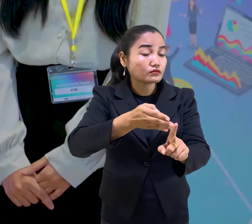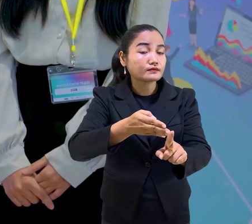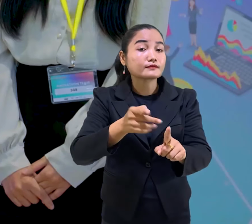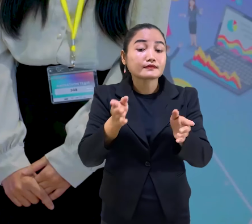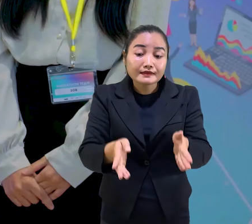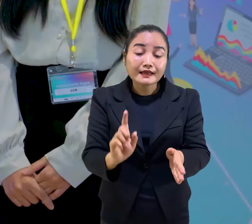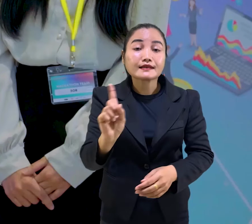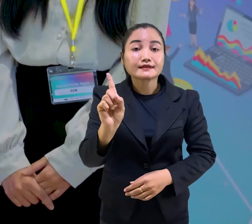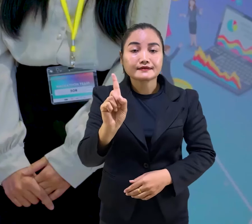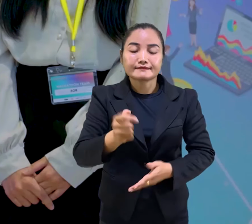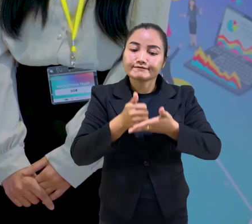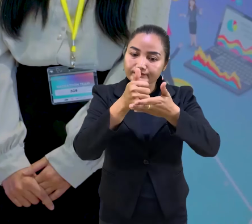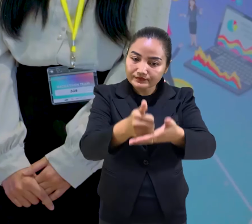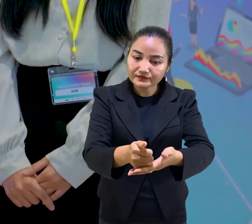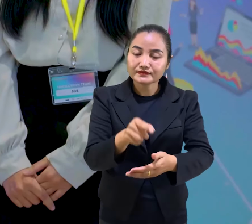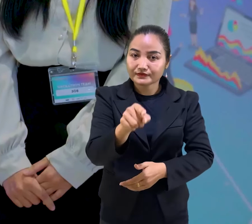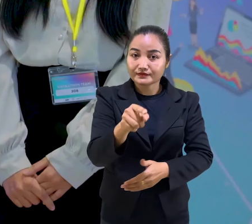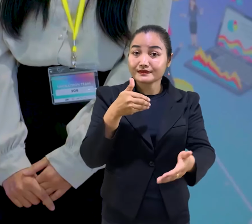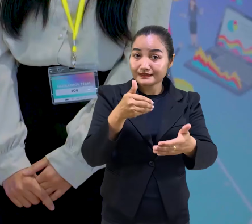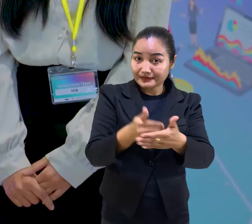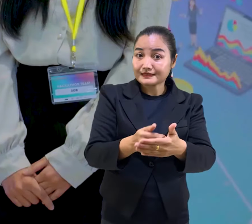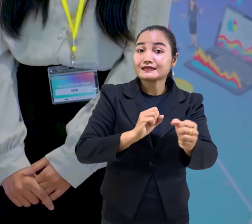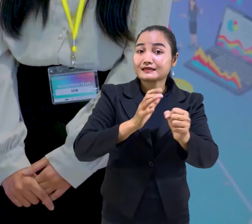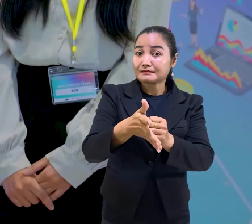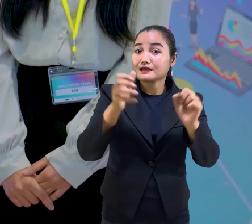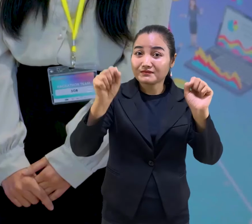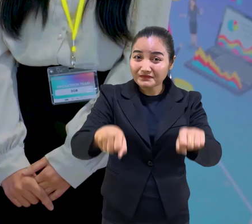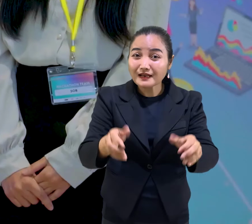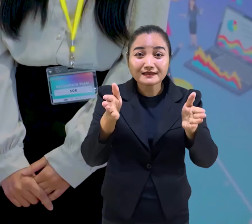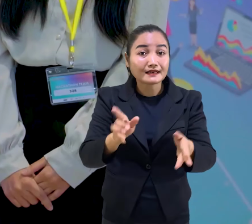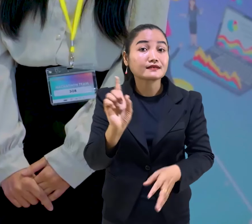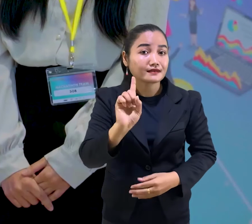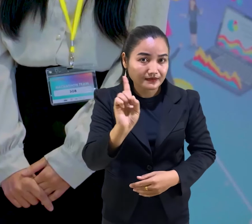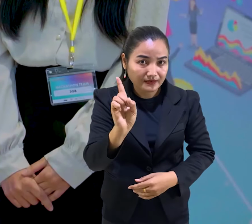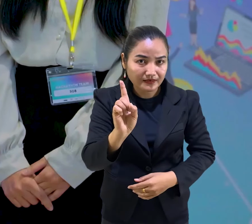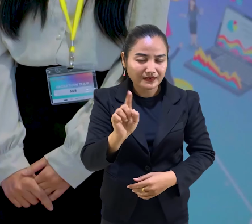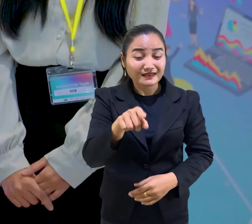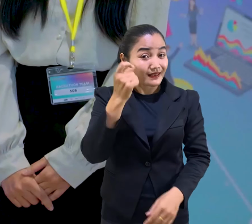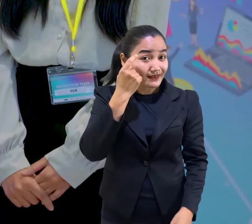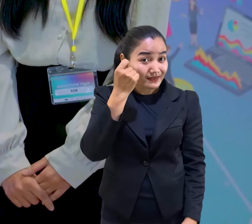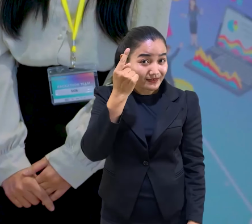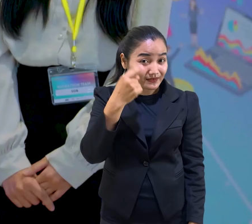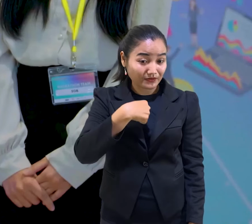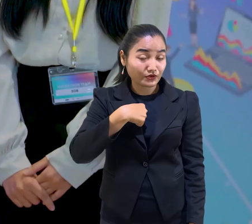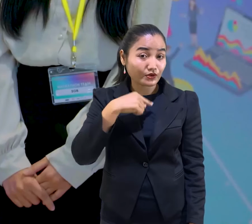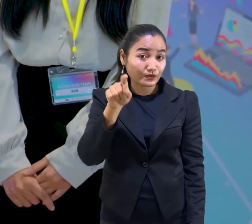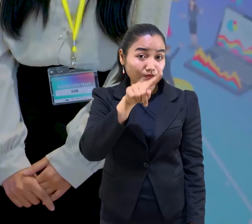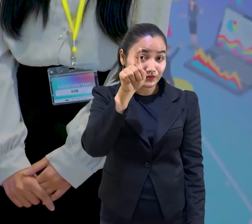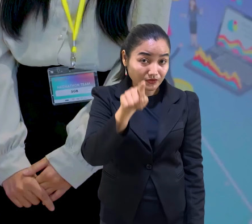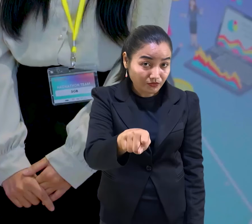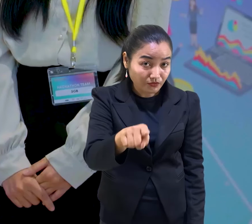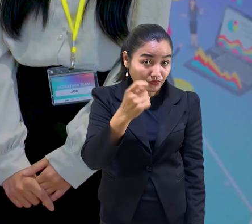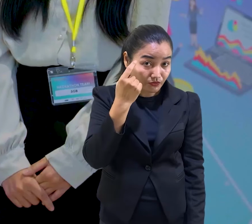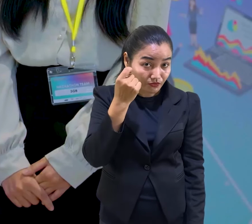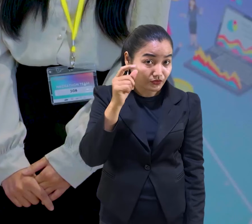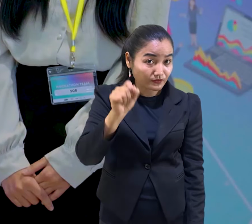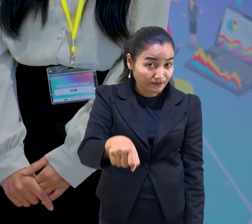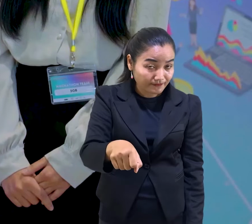do? Who will maintain it? Who will play a role in doing the partnership thing? I